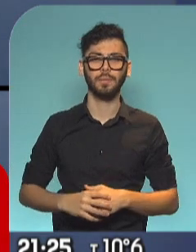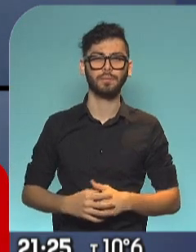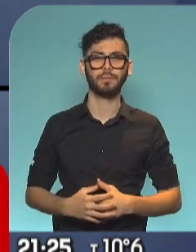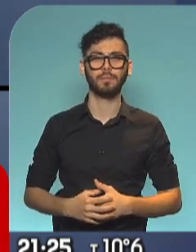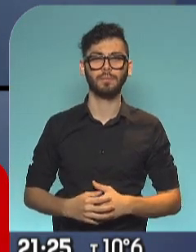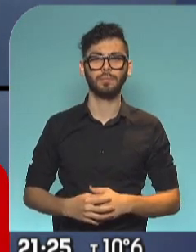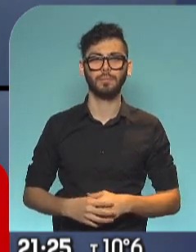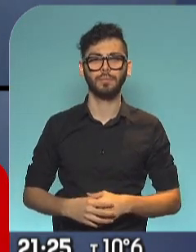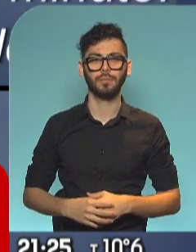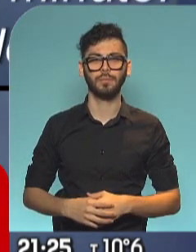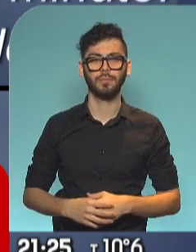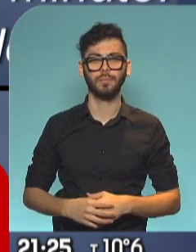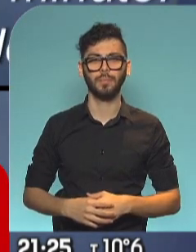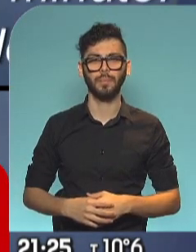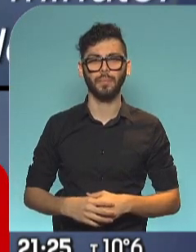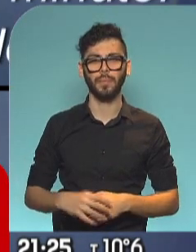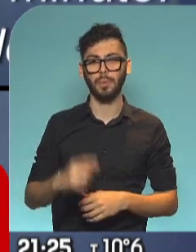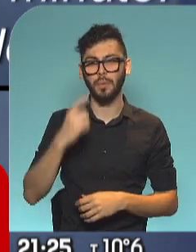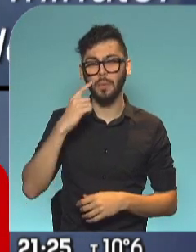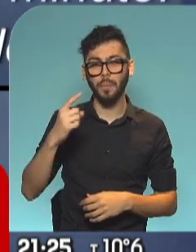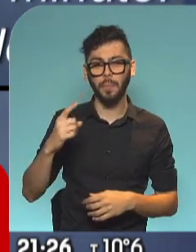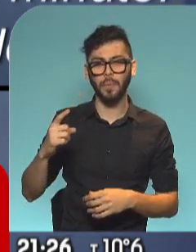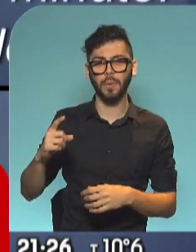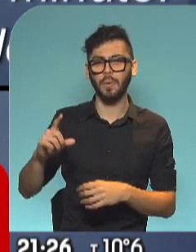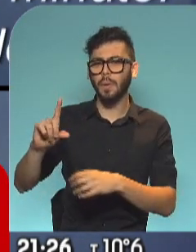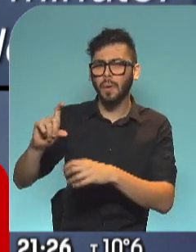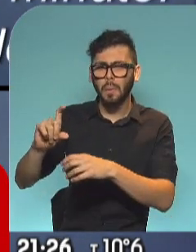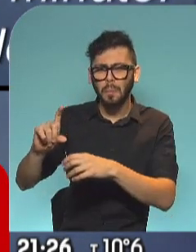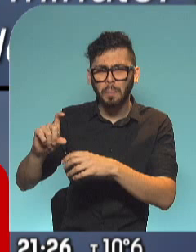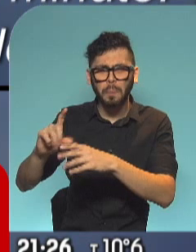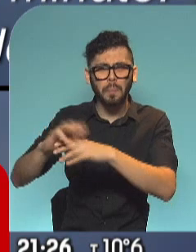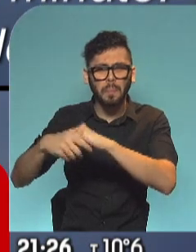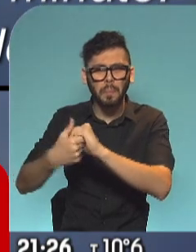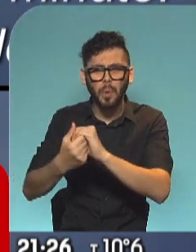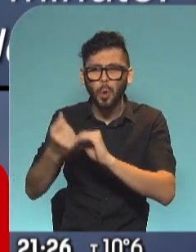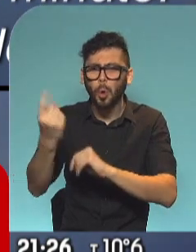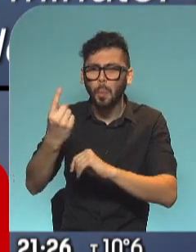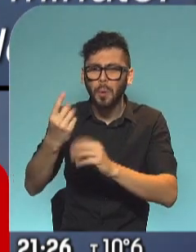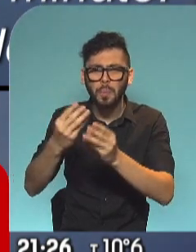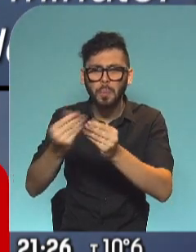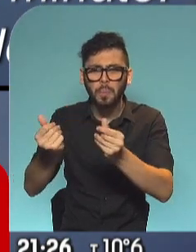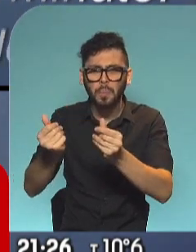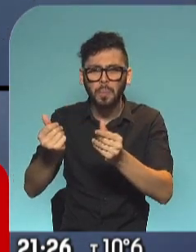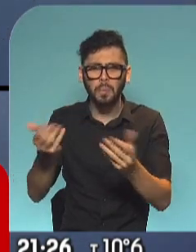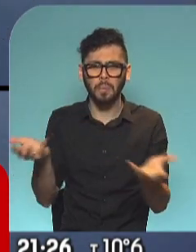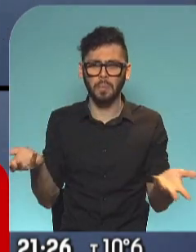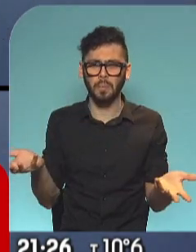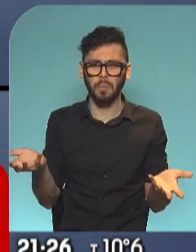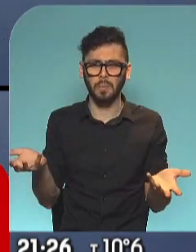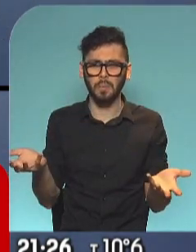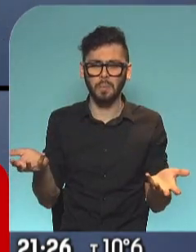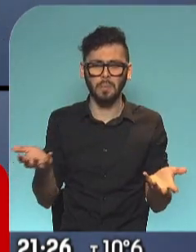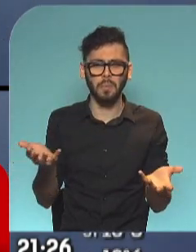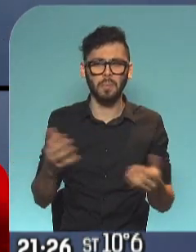and then I see the disinfectant where it knocks it out in a minute, 1 minute, and is it something like